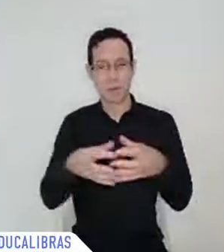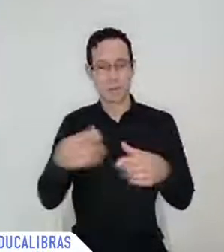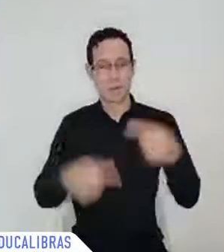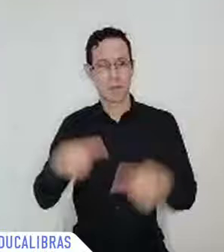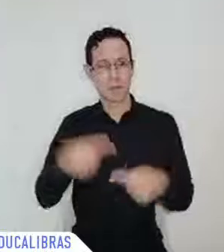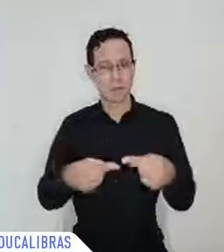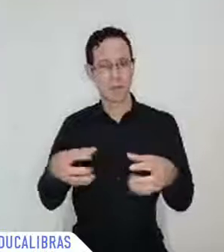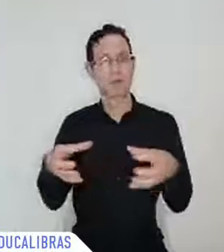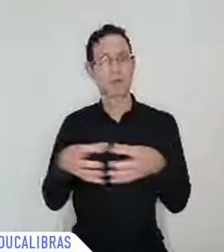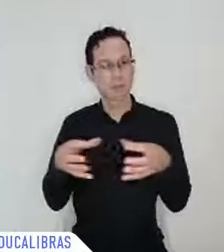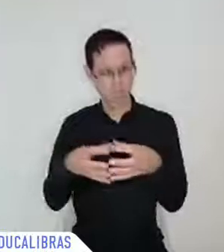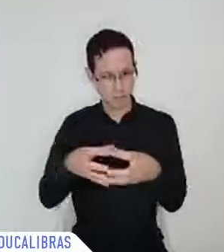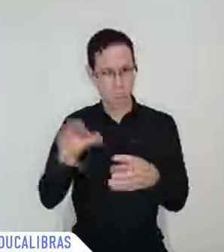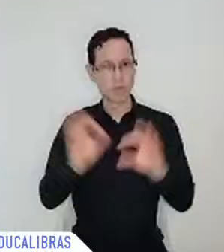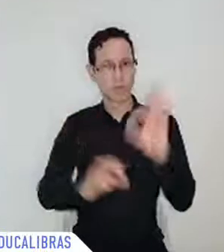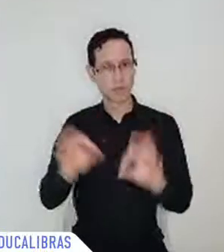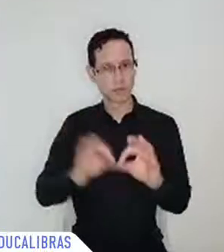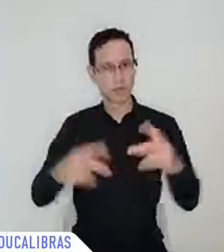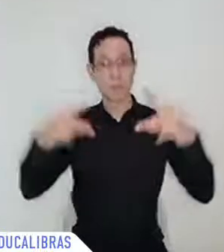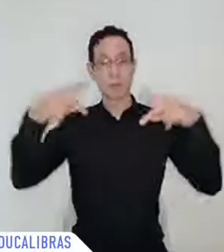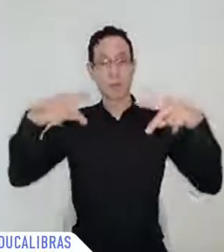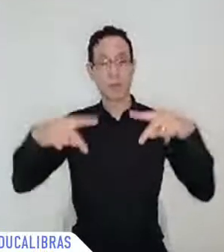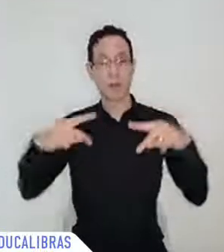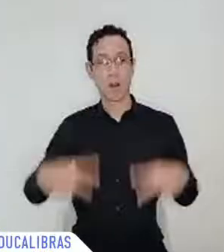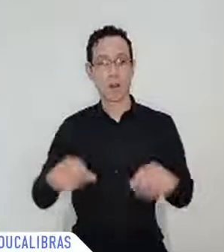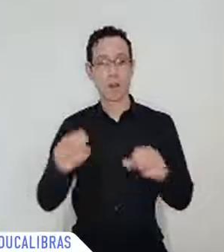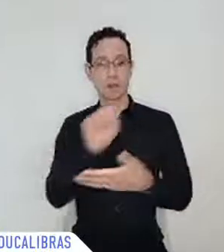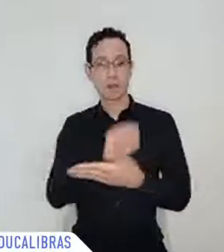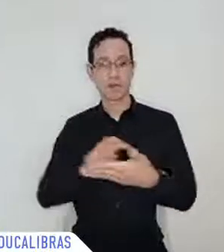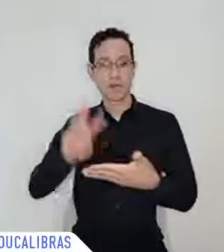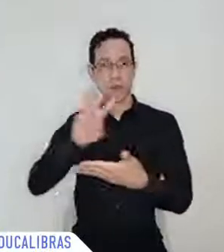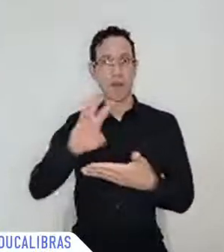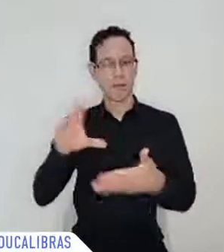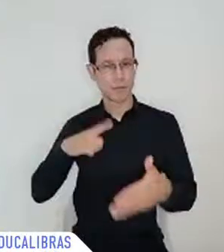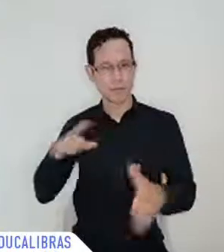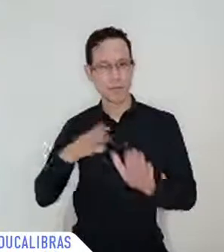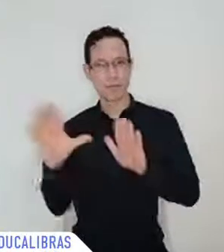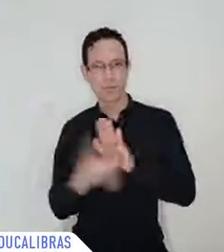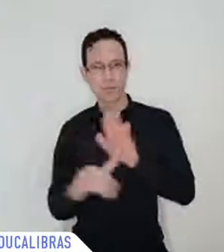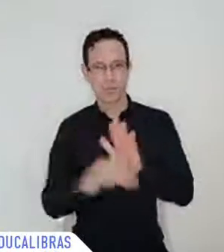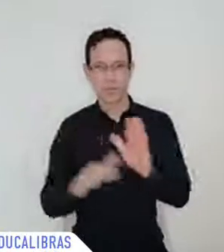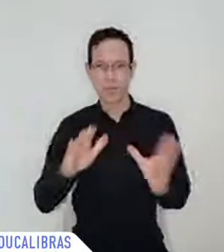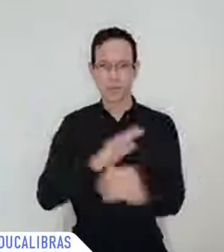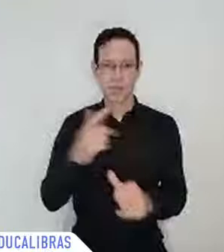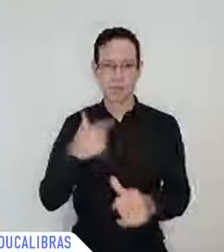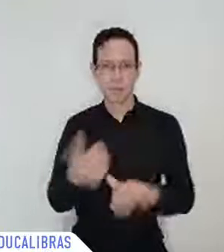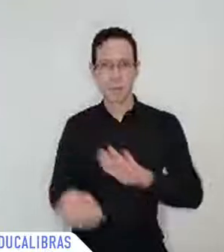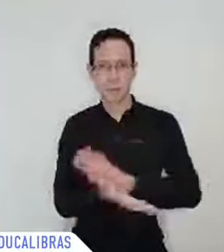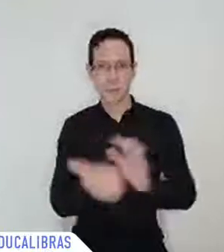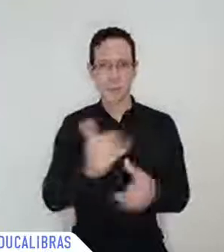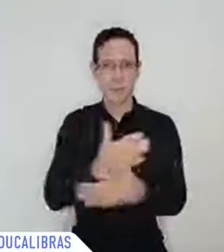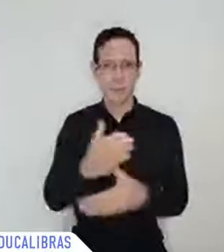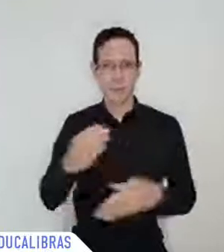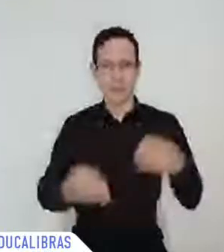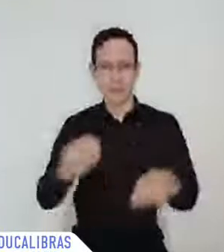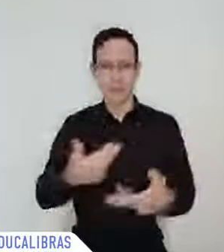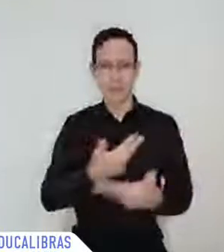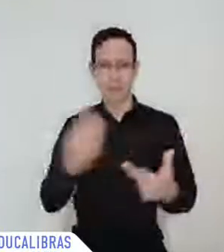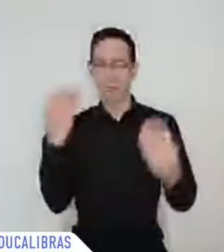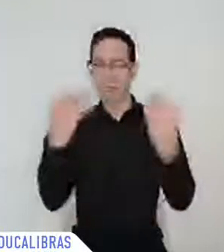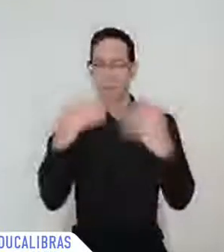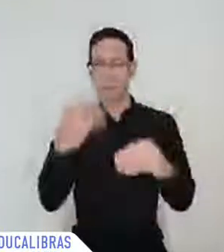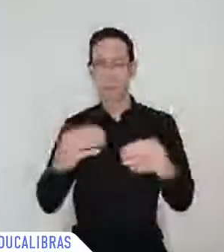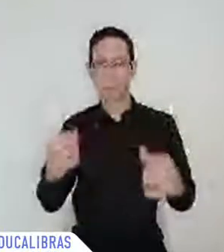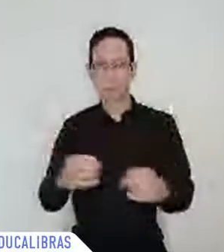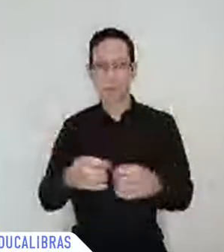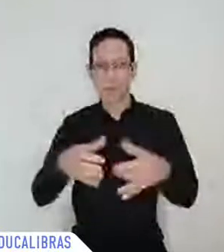society. Also, we have some specific narratives linked to some